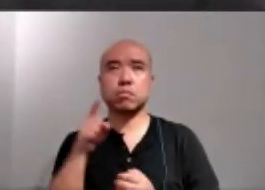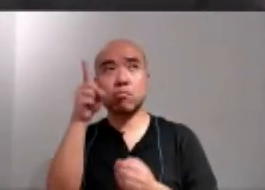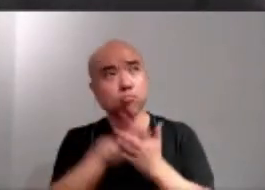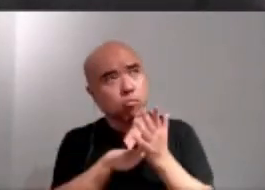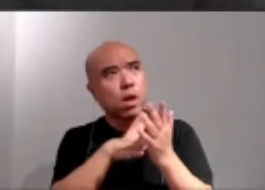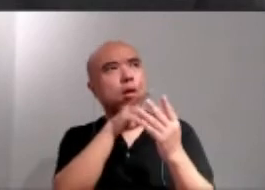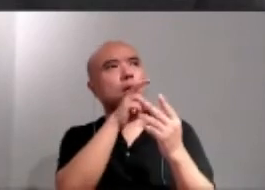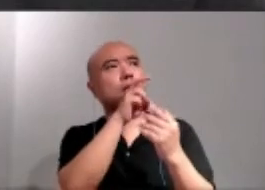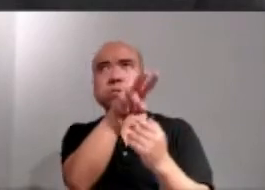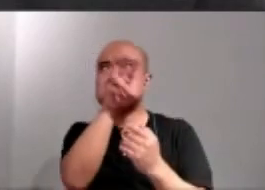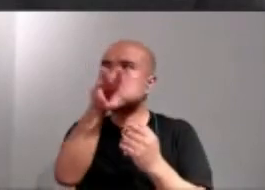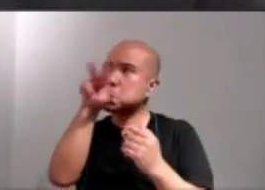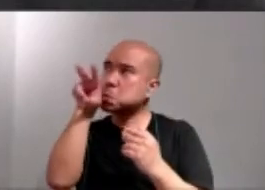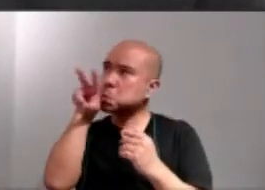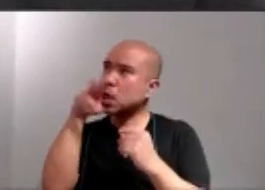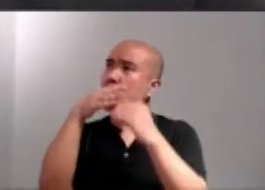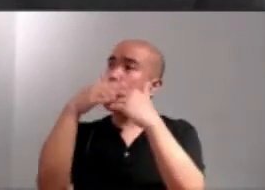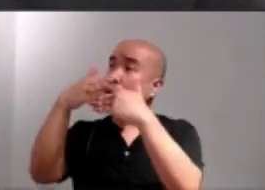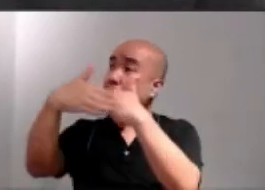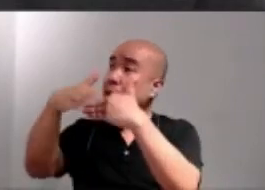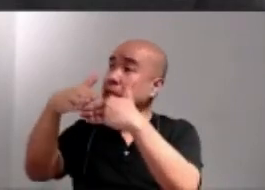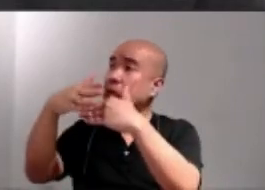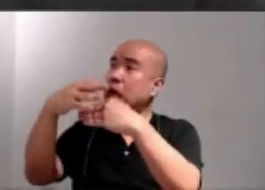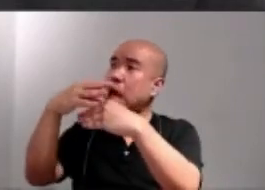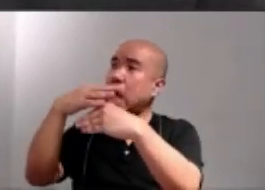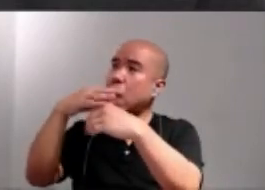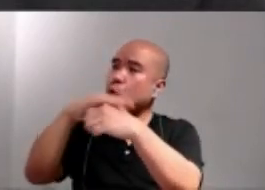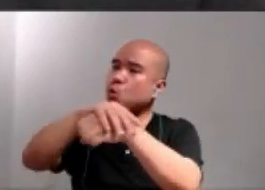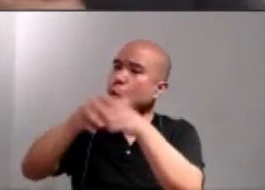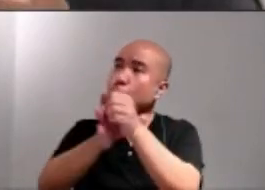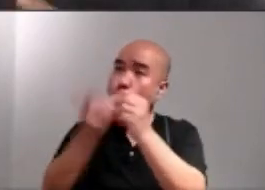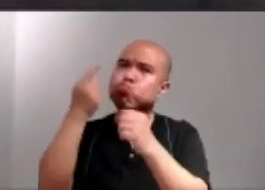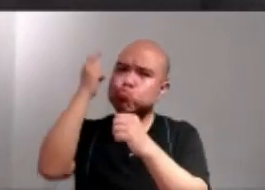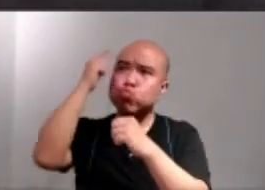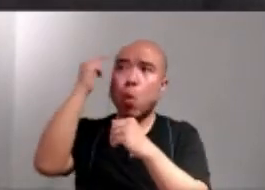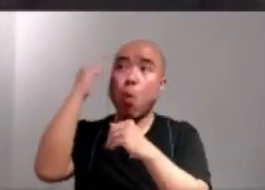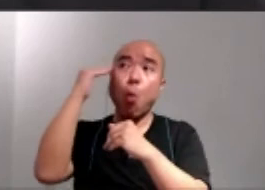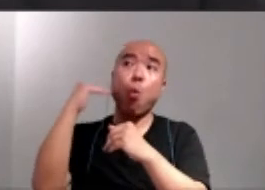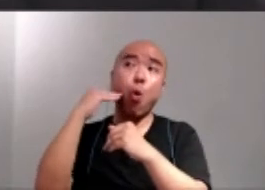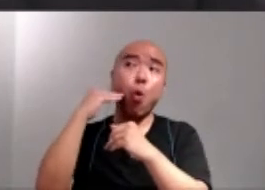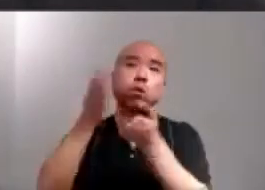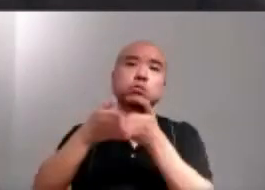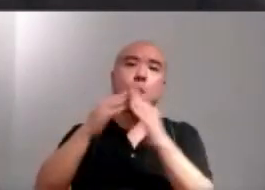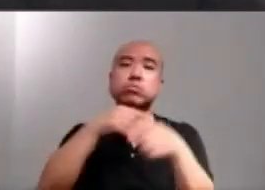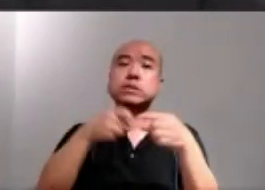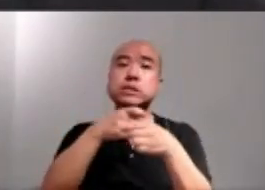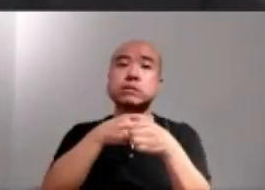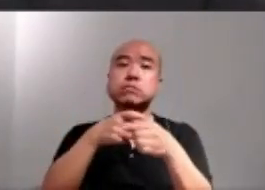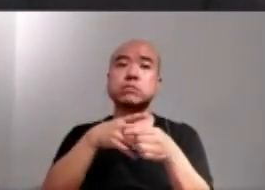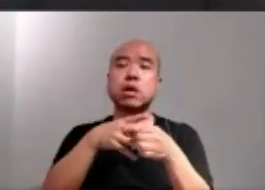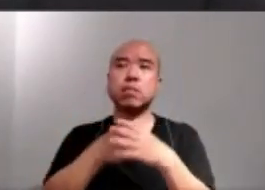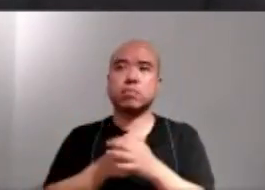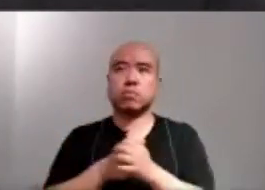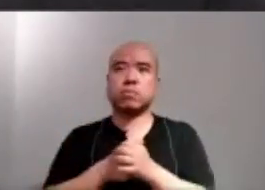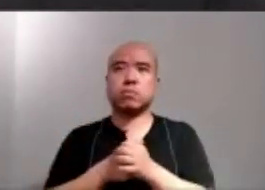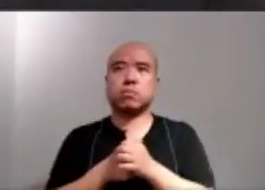Korea, social innovators and entrepreneurs. So she is charge of this kind of program